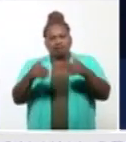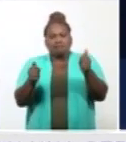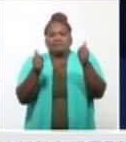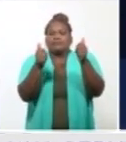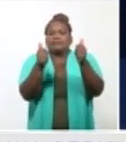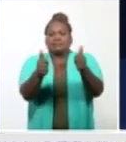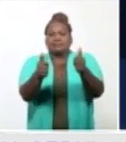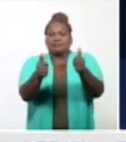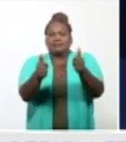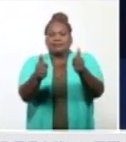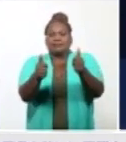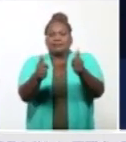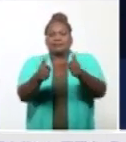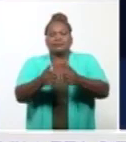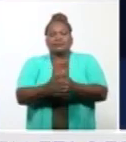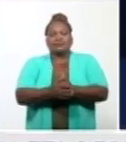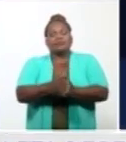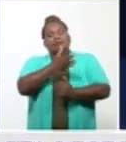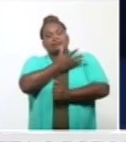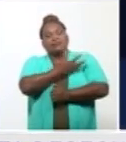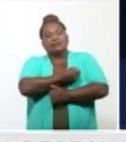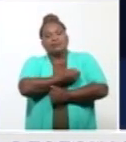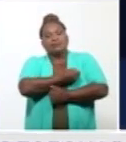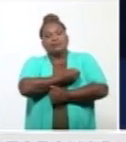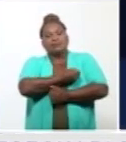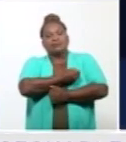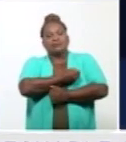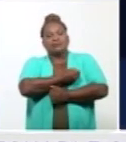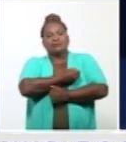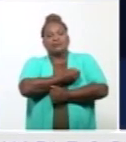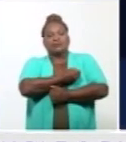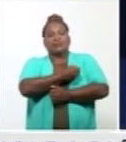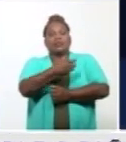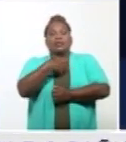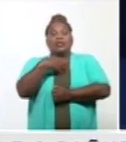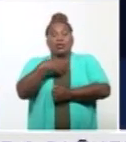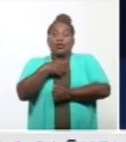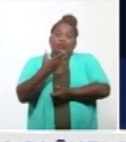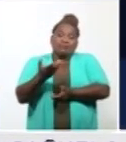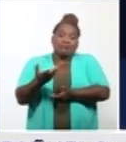percentage of lethality. The region has